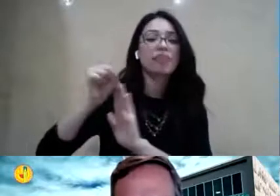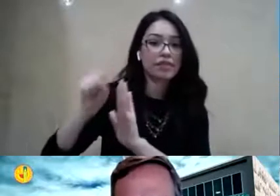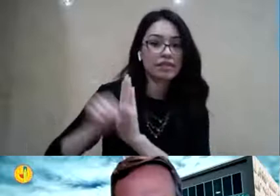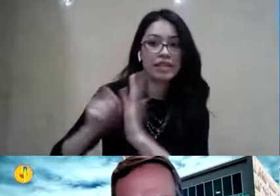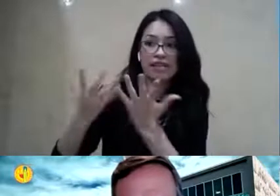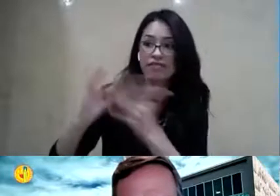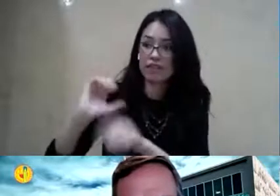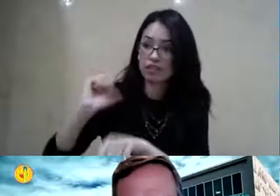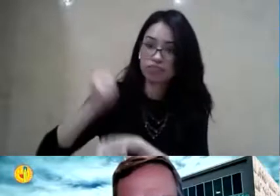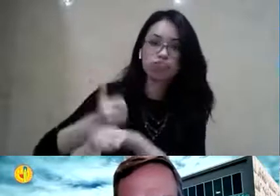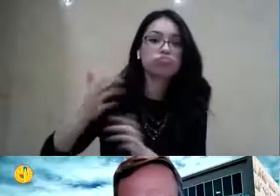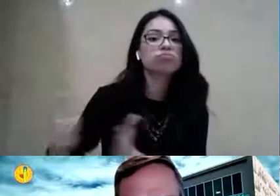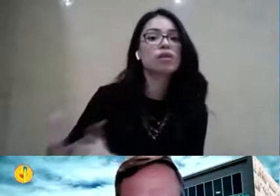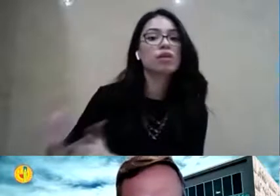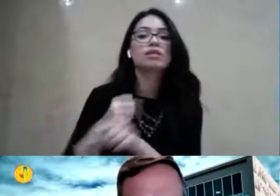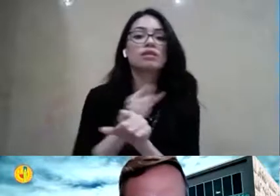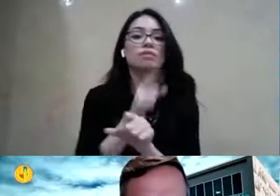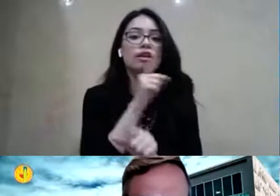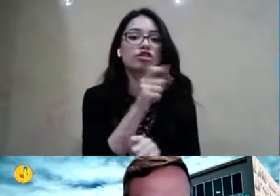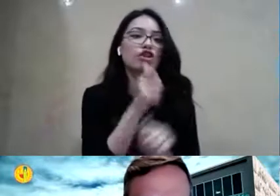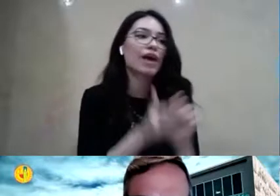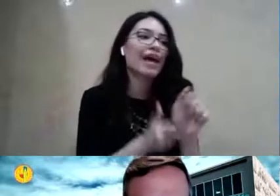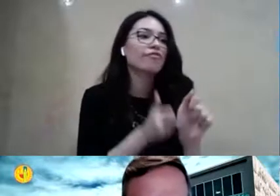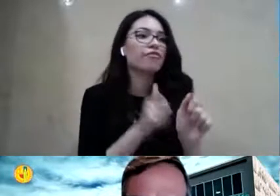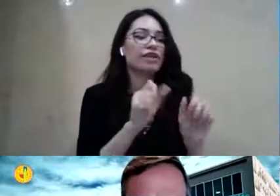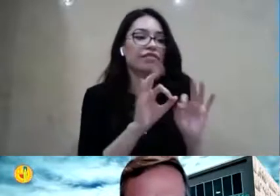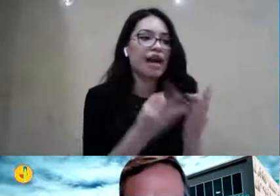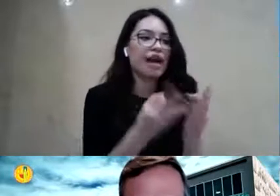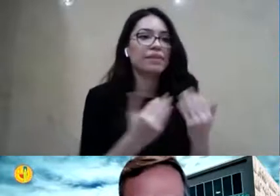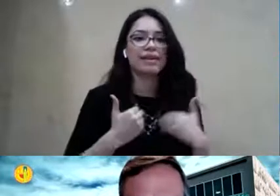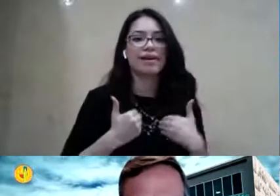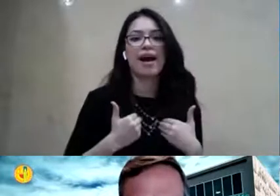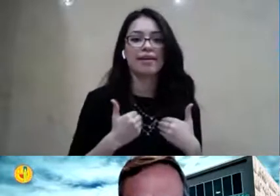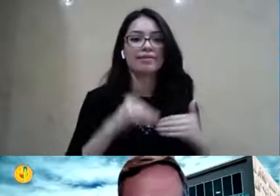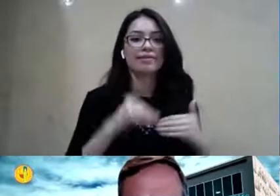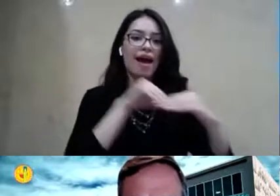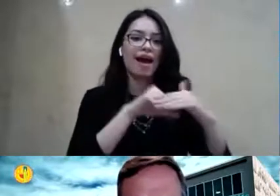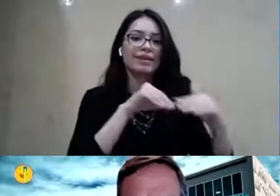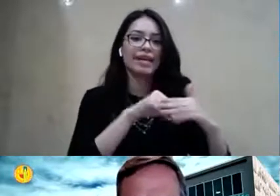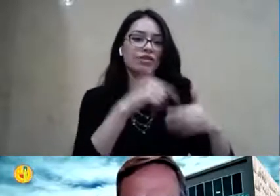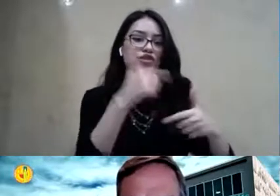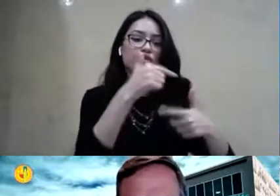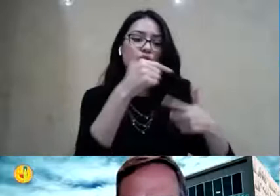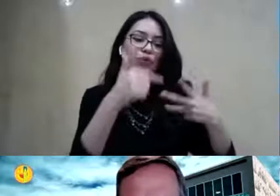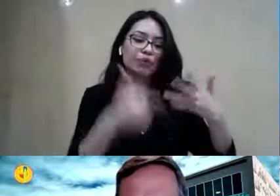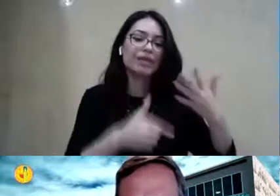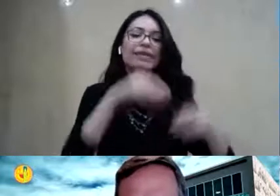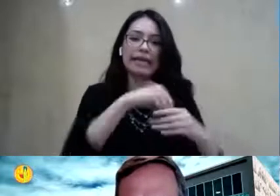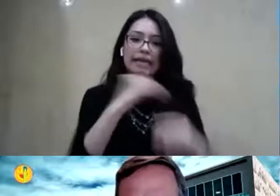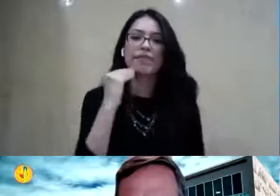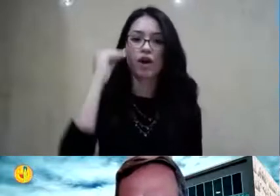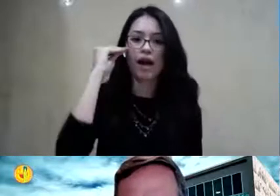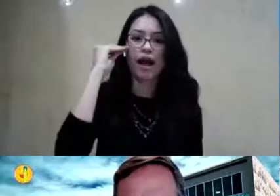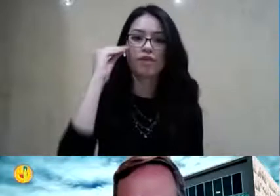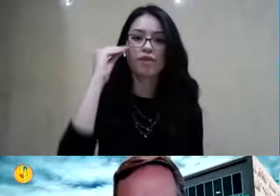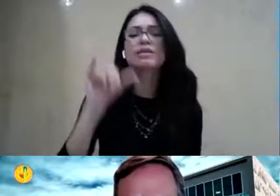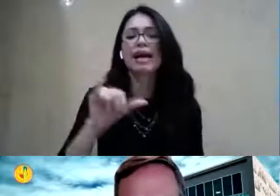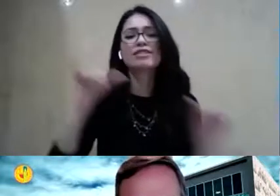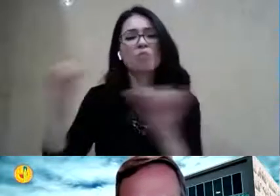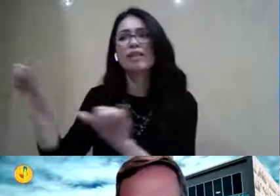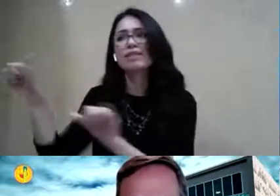every family has the high-speed internet access in their house, as is done in so many other countries around the world, should be done in our city.